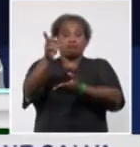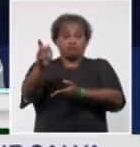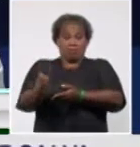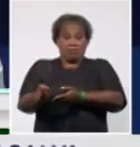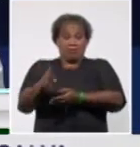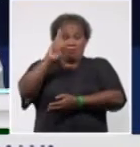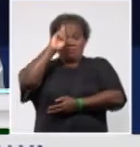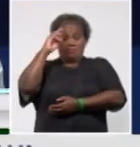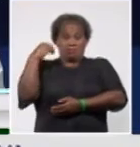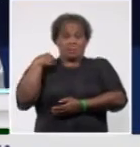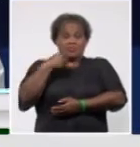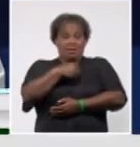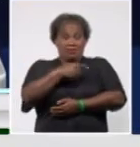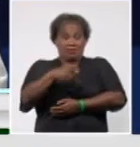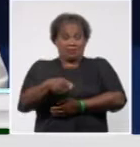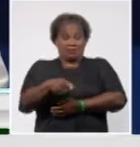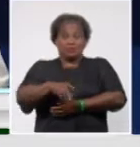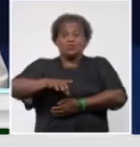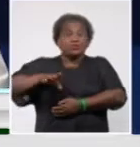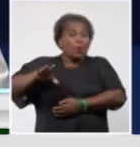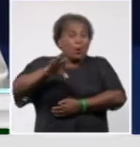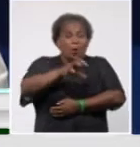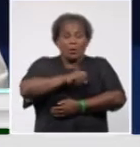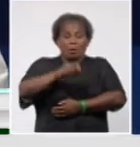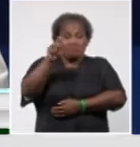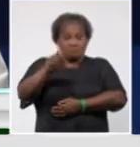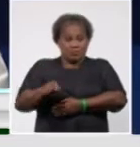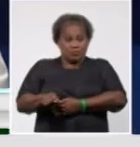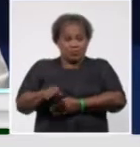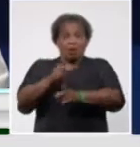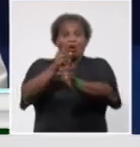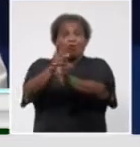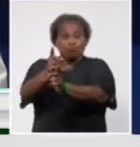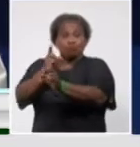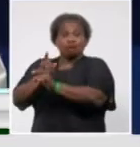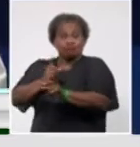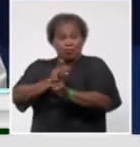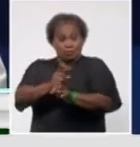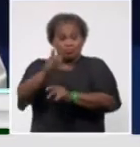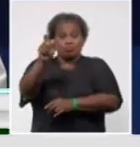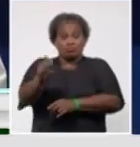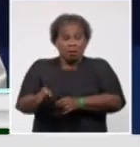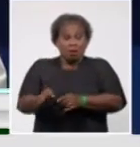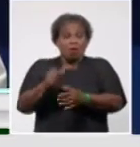virus, please report it so that you can be isolated and screened.